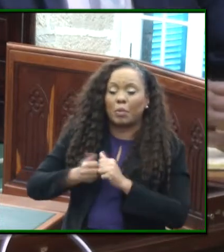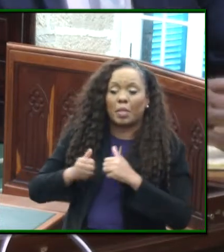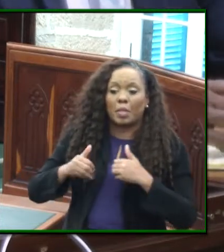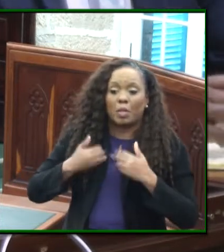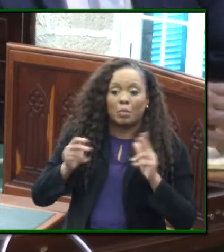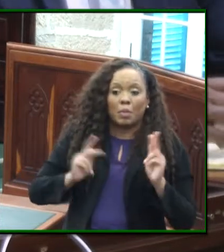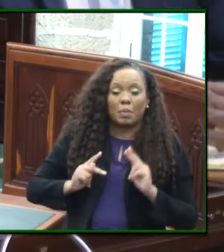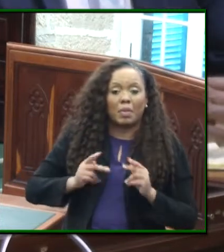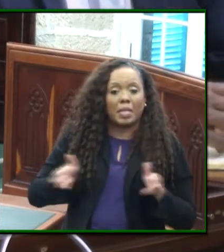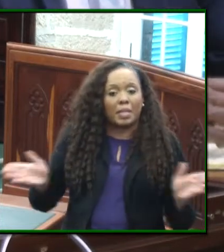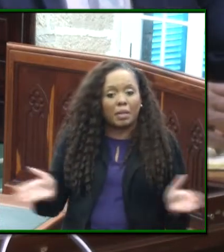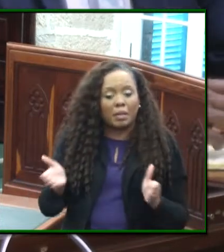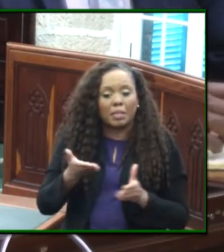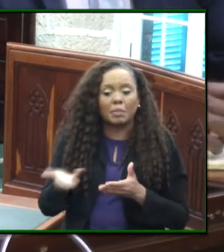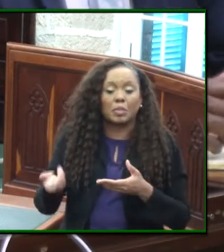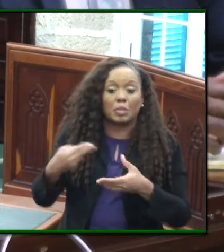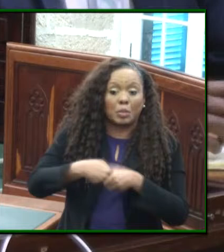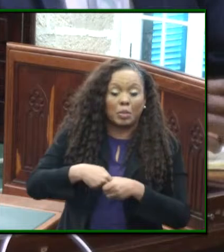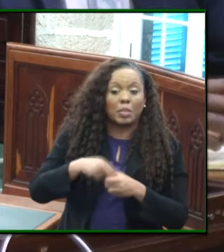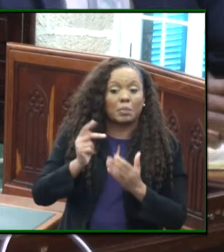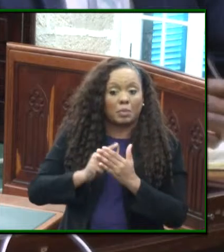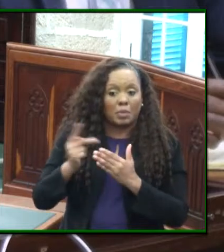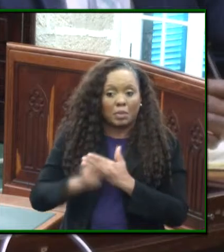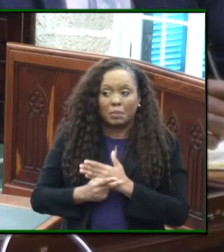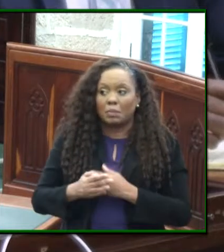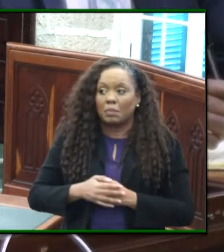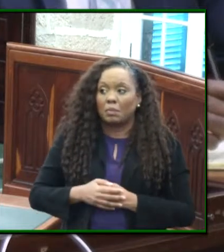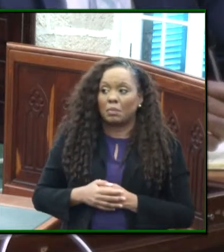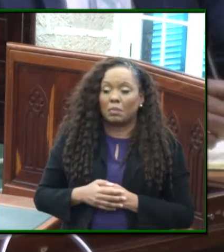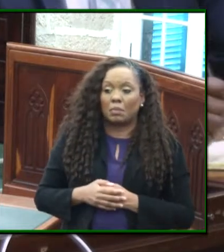scheme. We engaged a total of